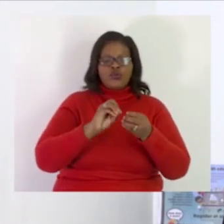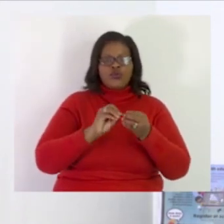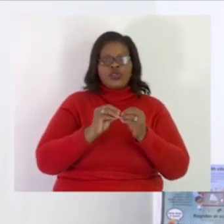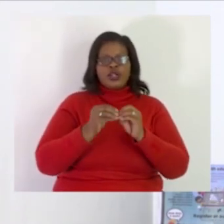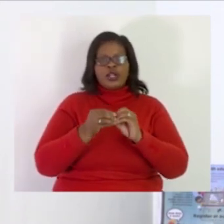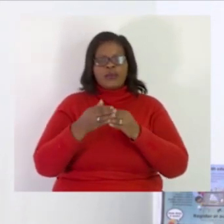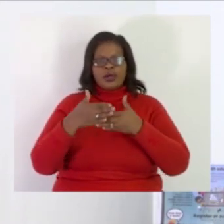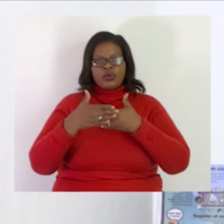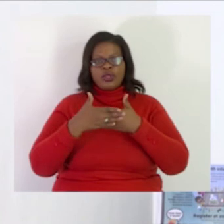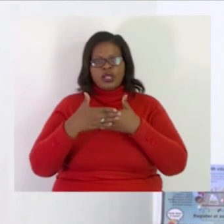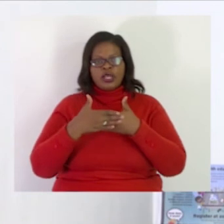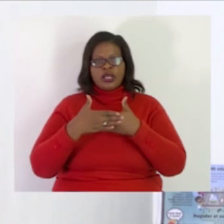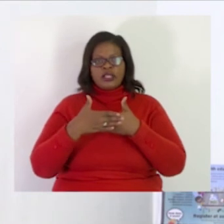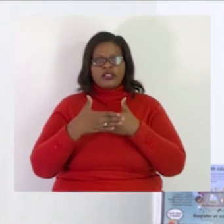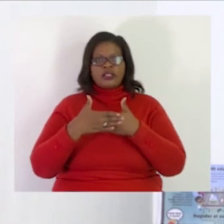the nearest